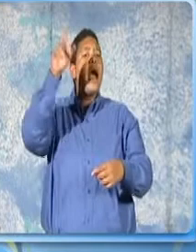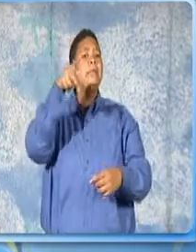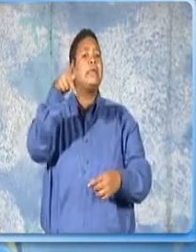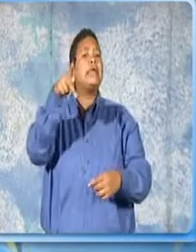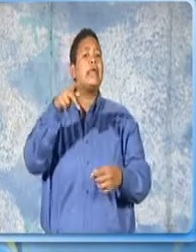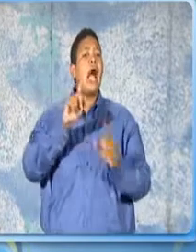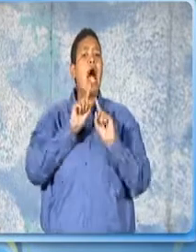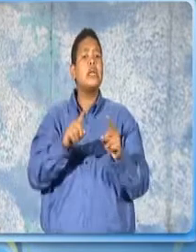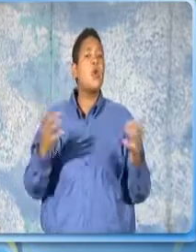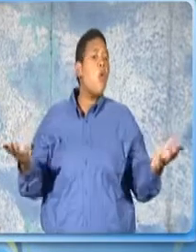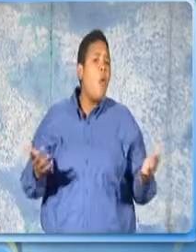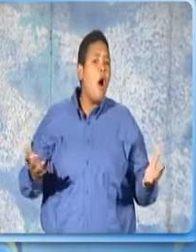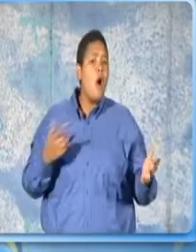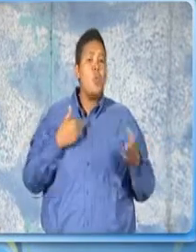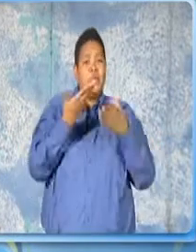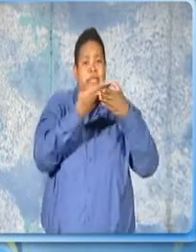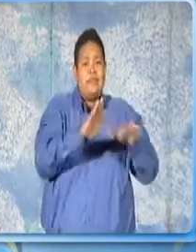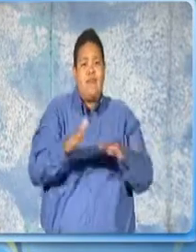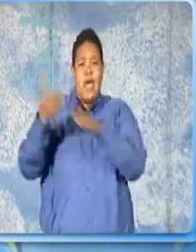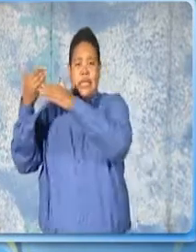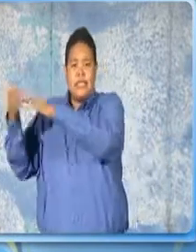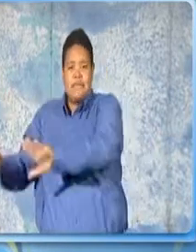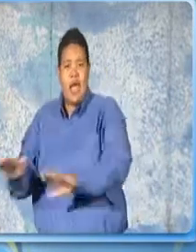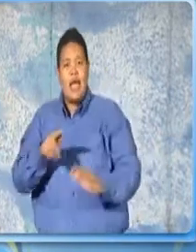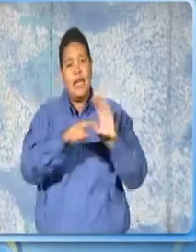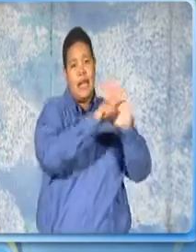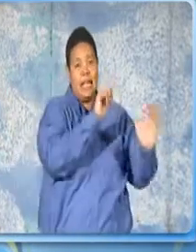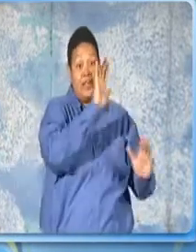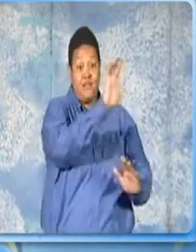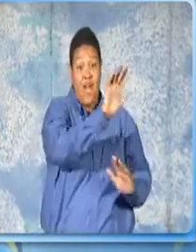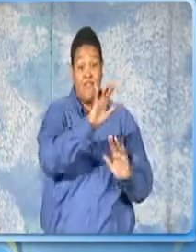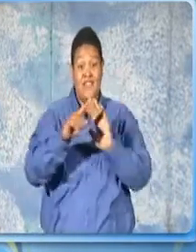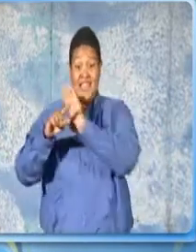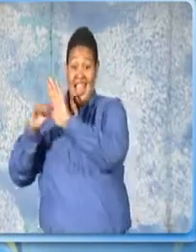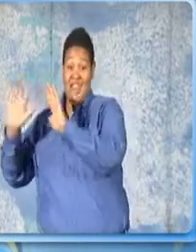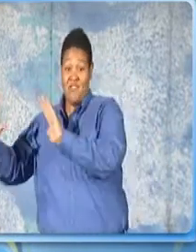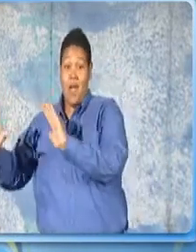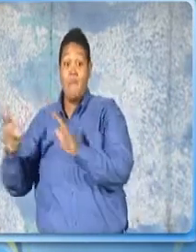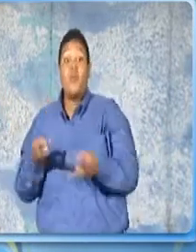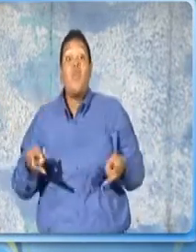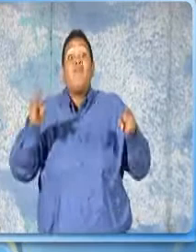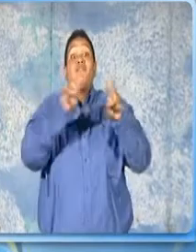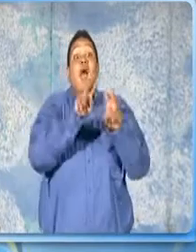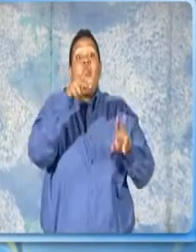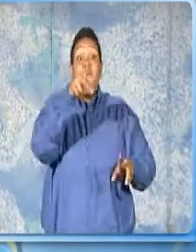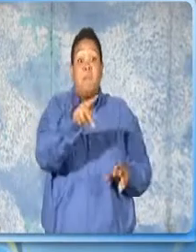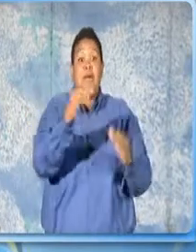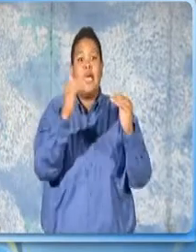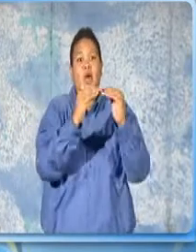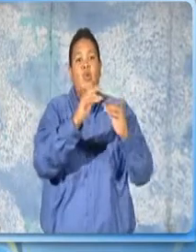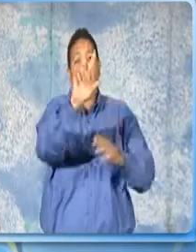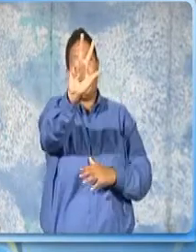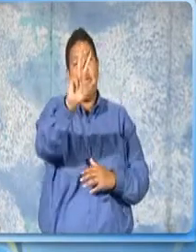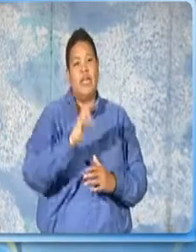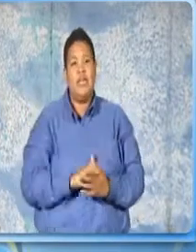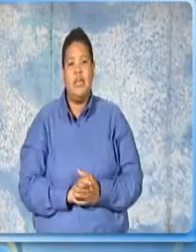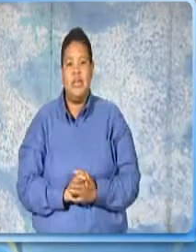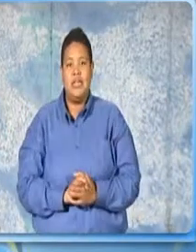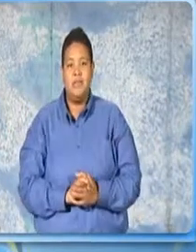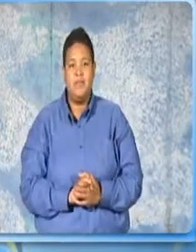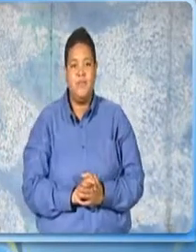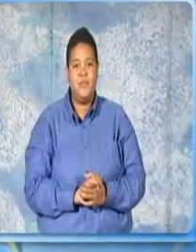we divide both sides of the equation by negative 5 so that the value of p is 3.